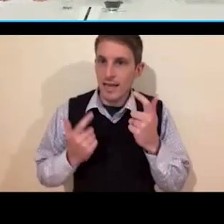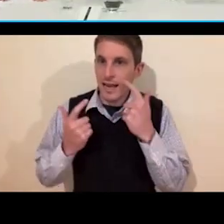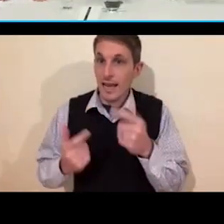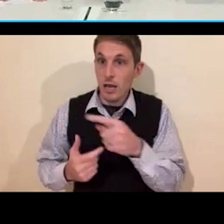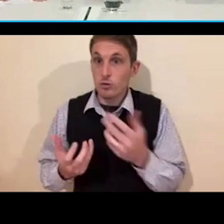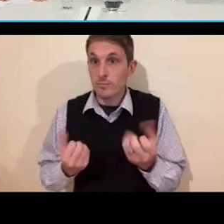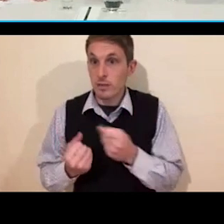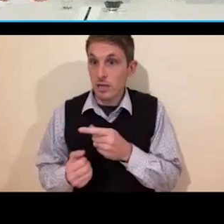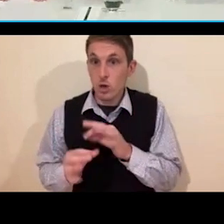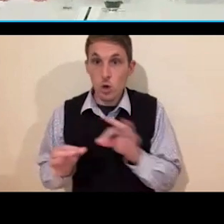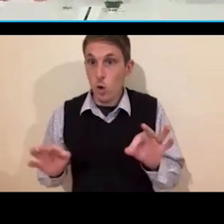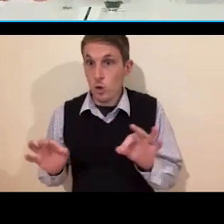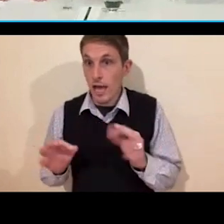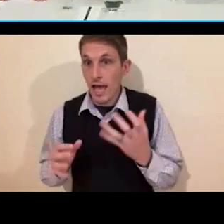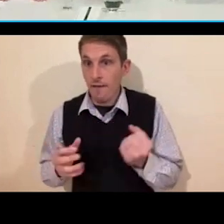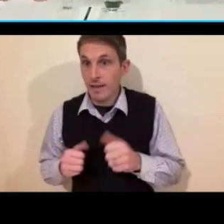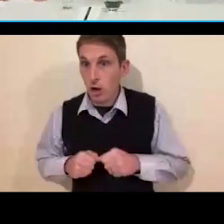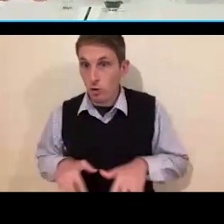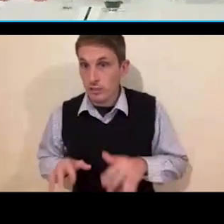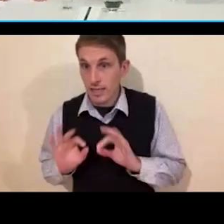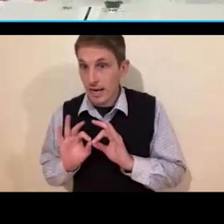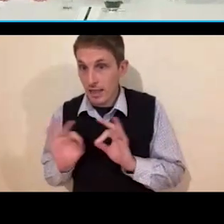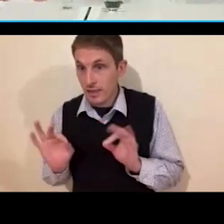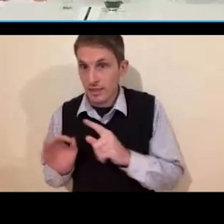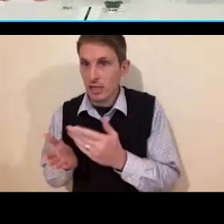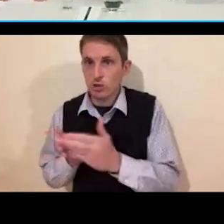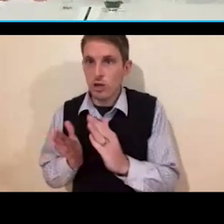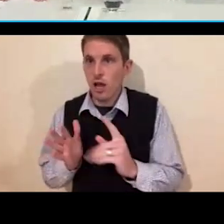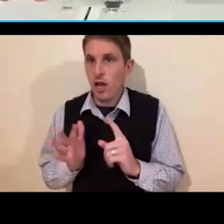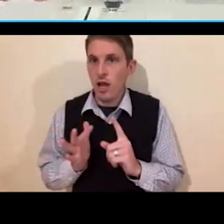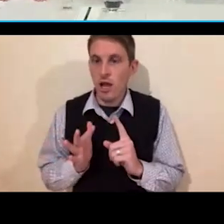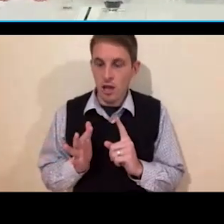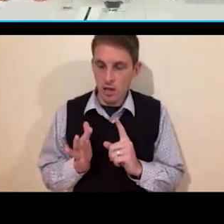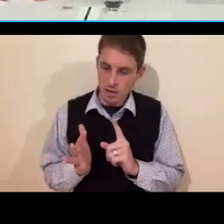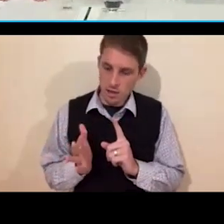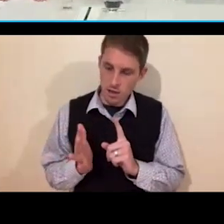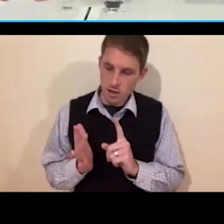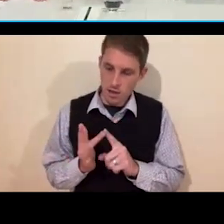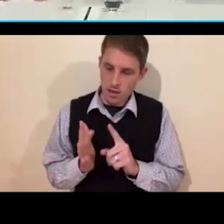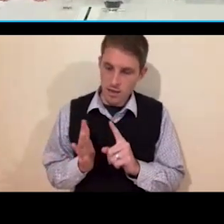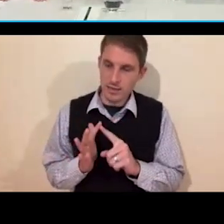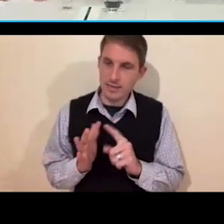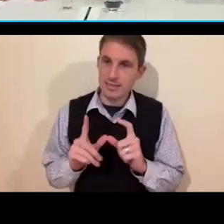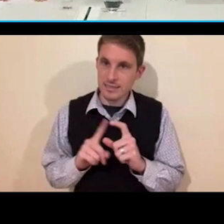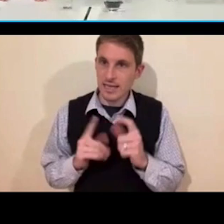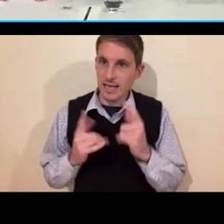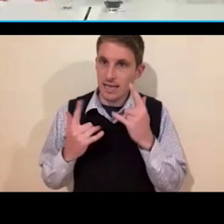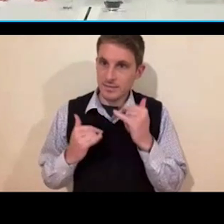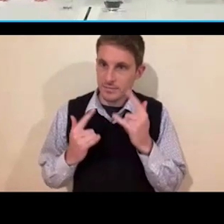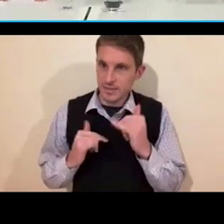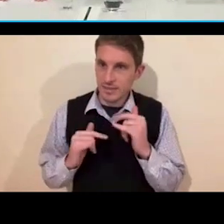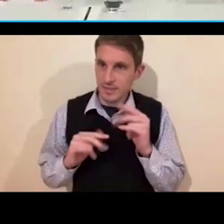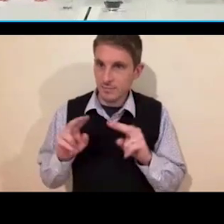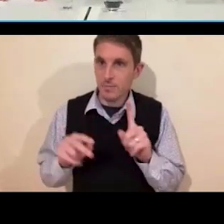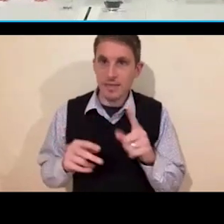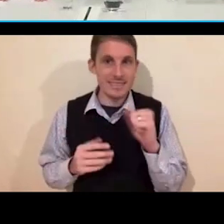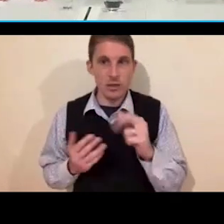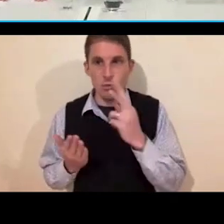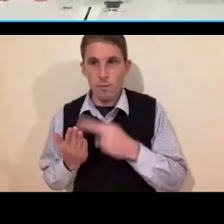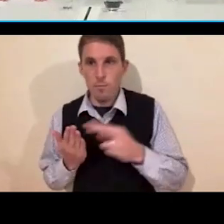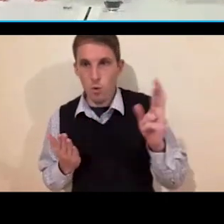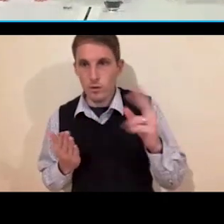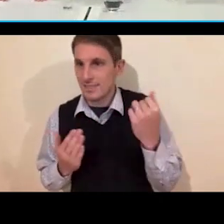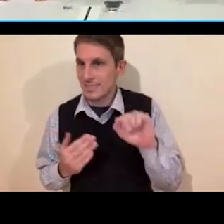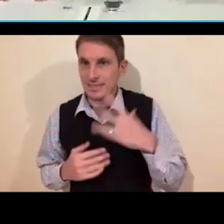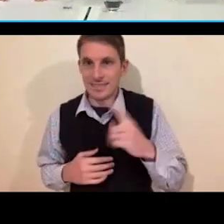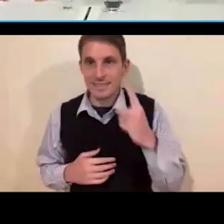not have incontinence are excluded from IAD assessment, but are reported. So you'll still have to say the